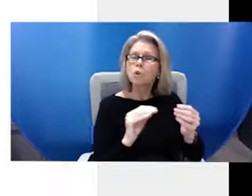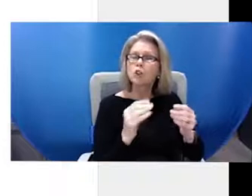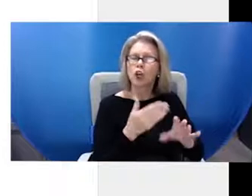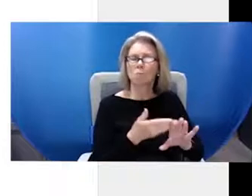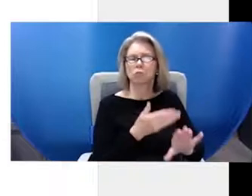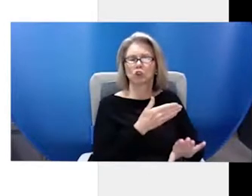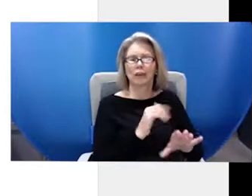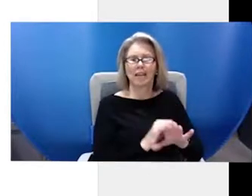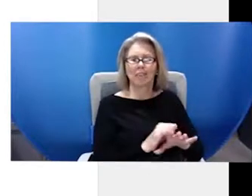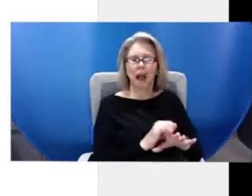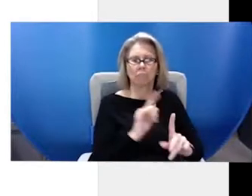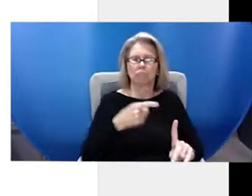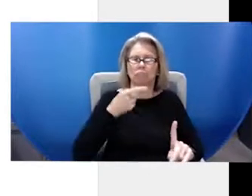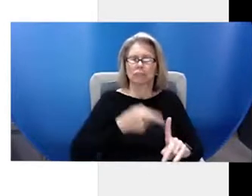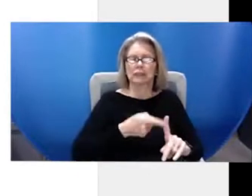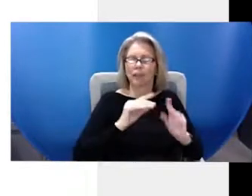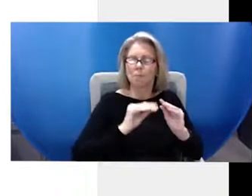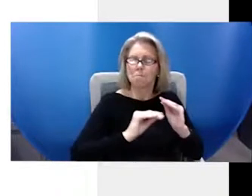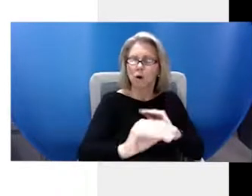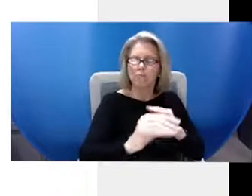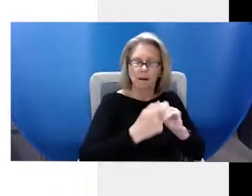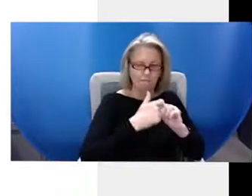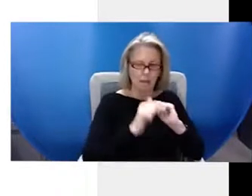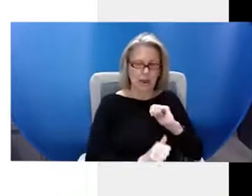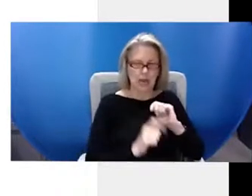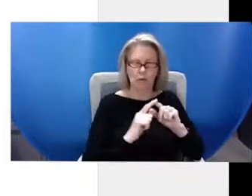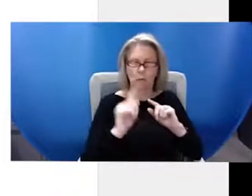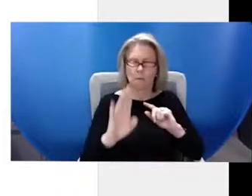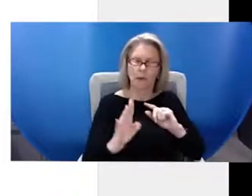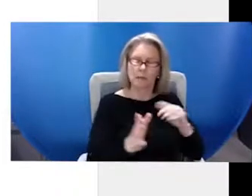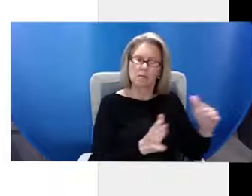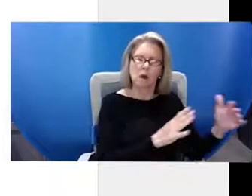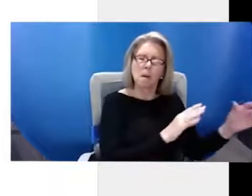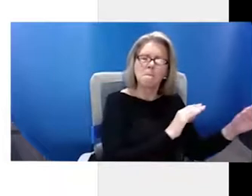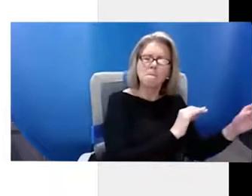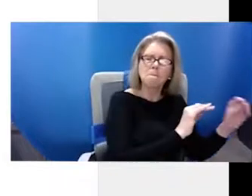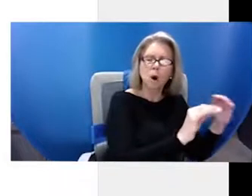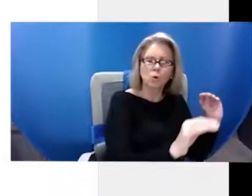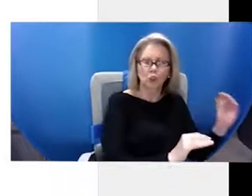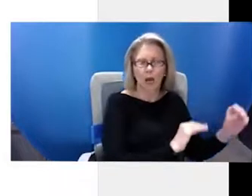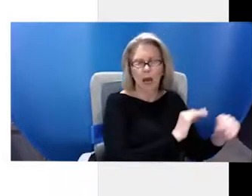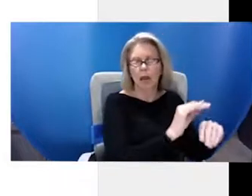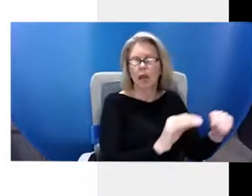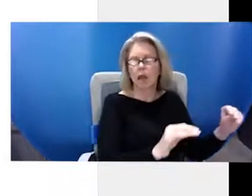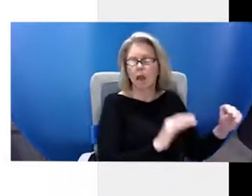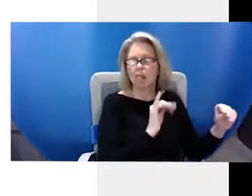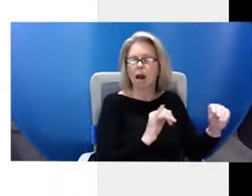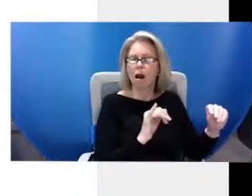motion preceded, that movement preceded that kind of motion from point A to point B, that